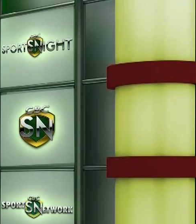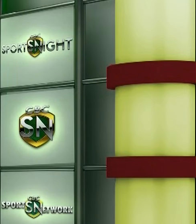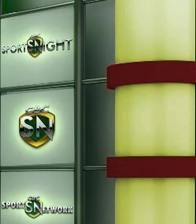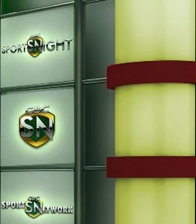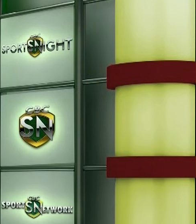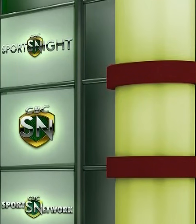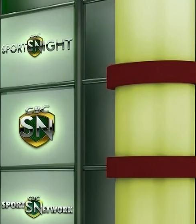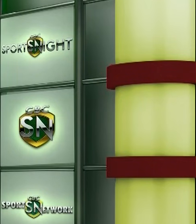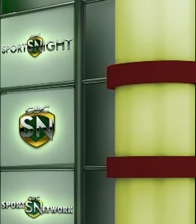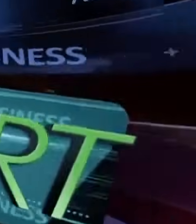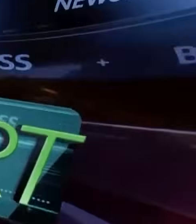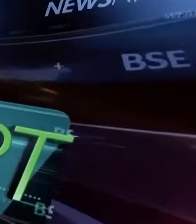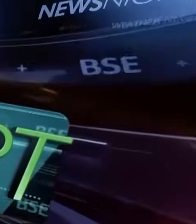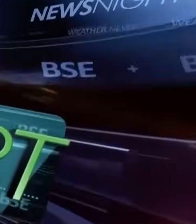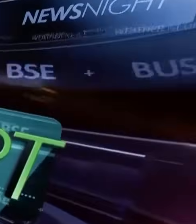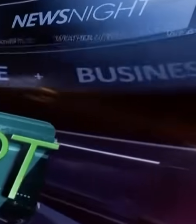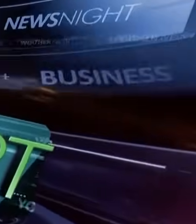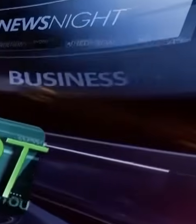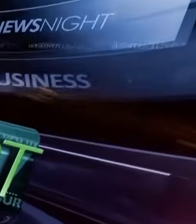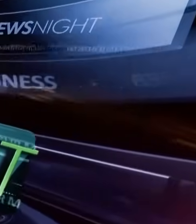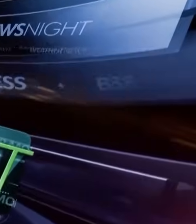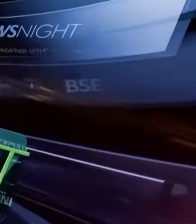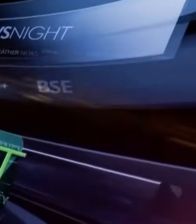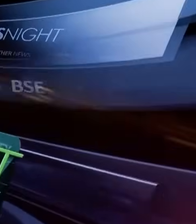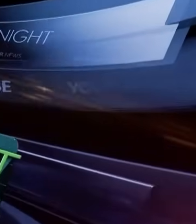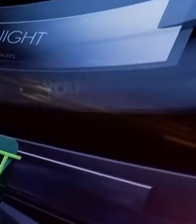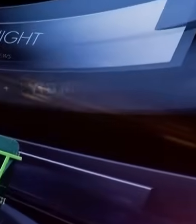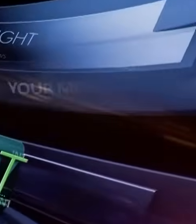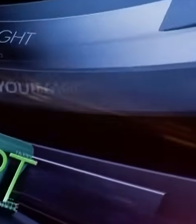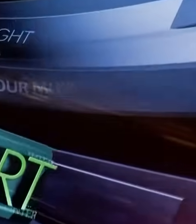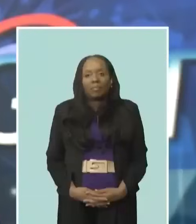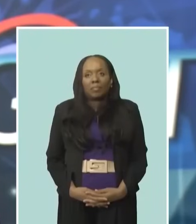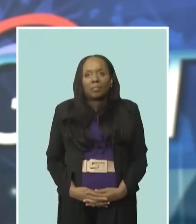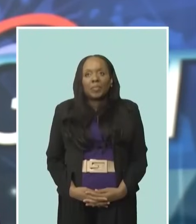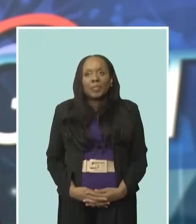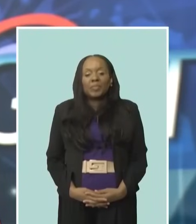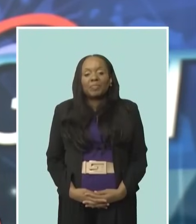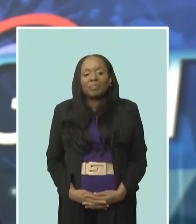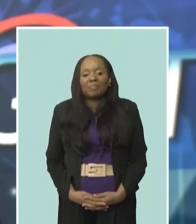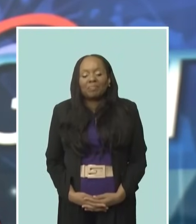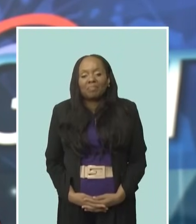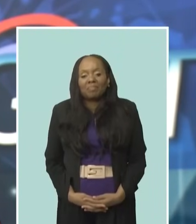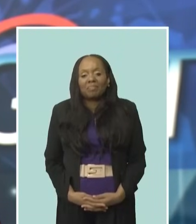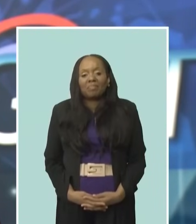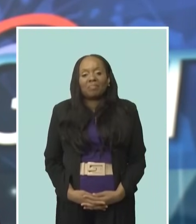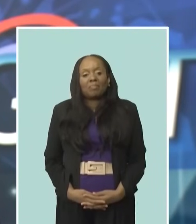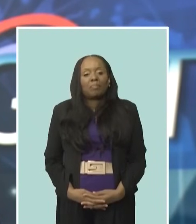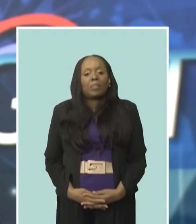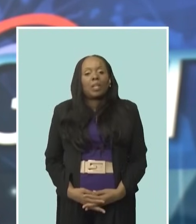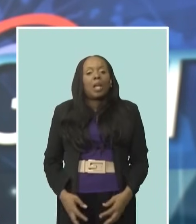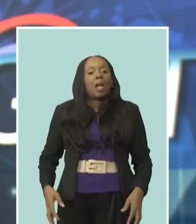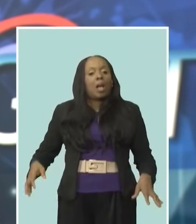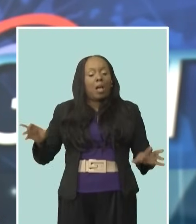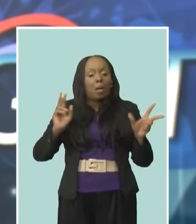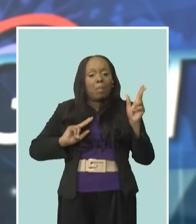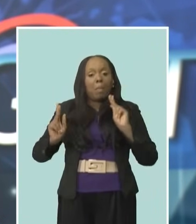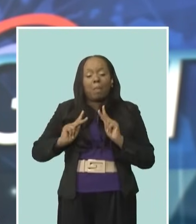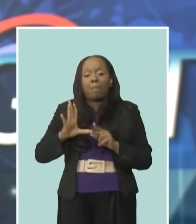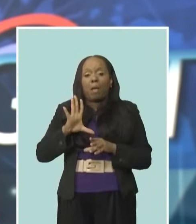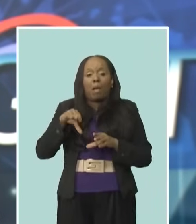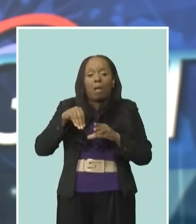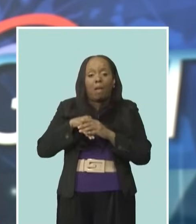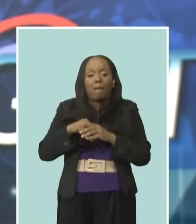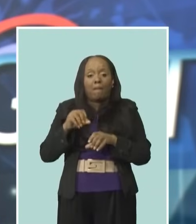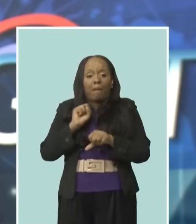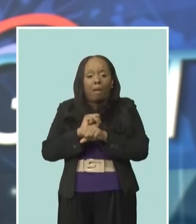and England Lions. Hospitality officials are in an upbeat